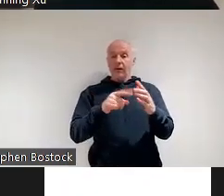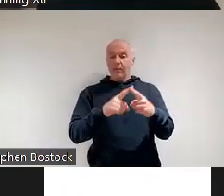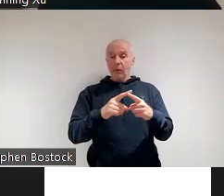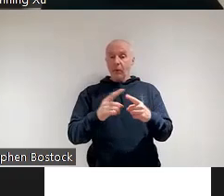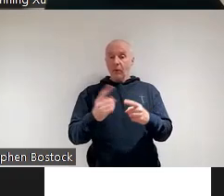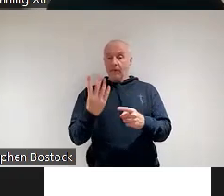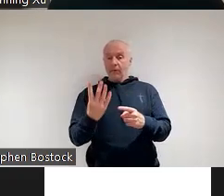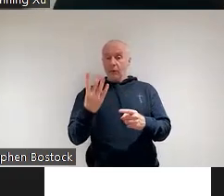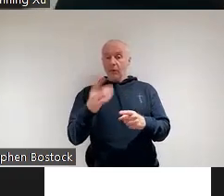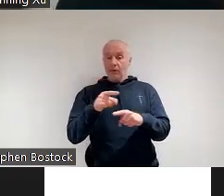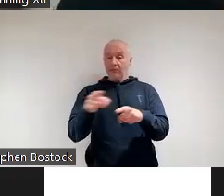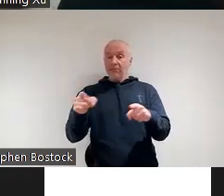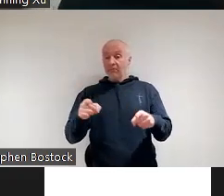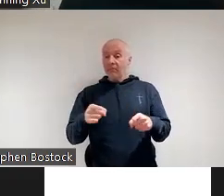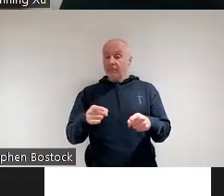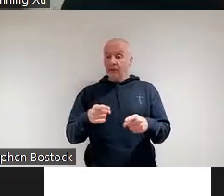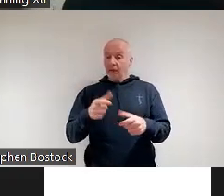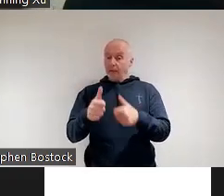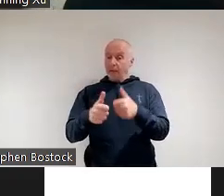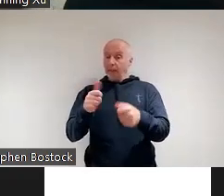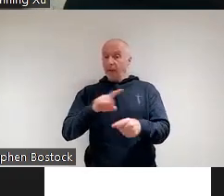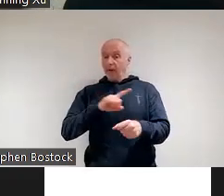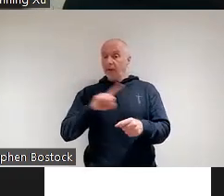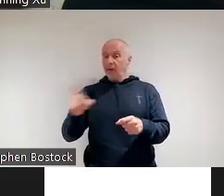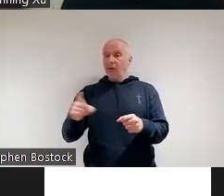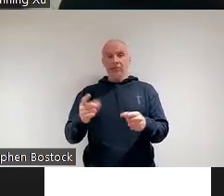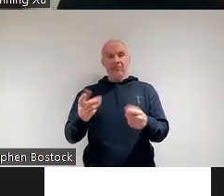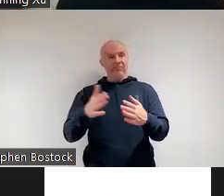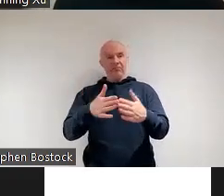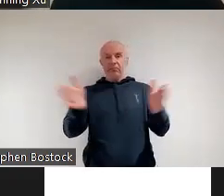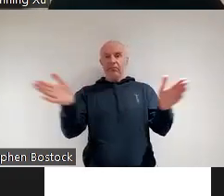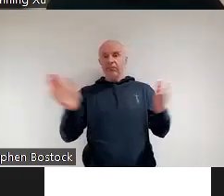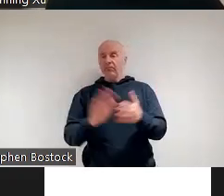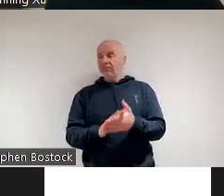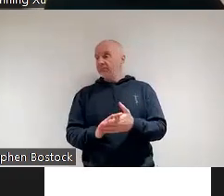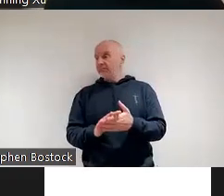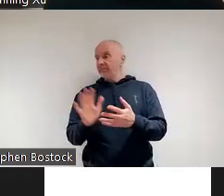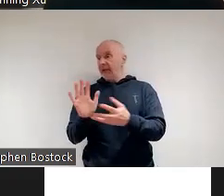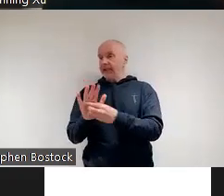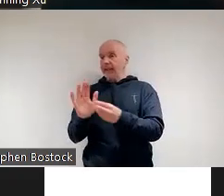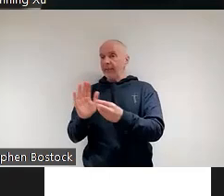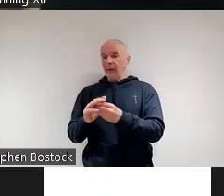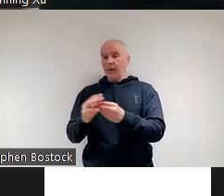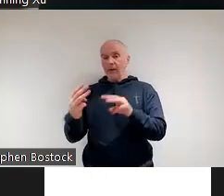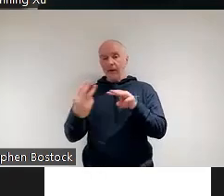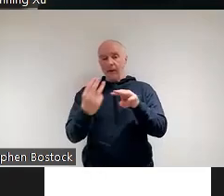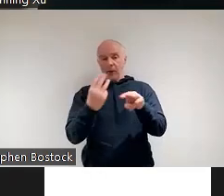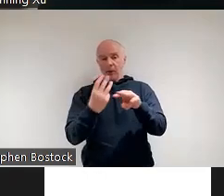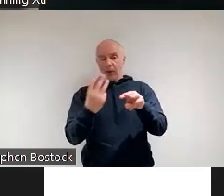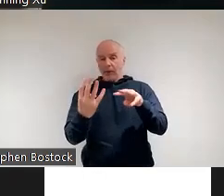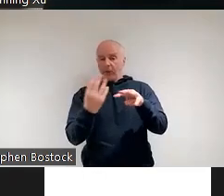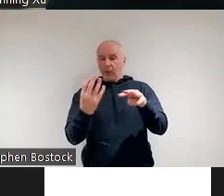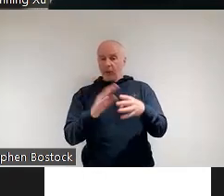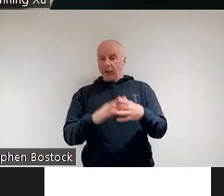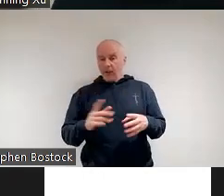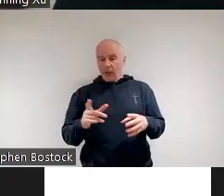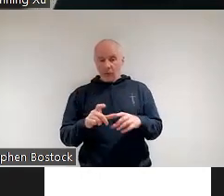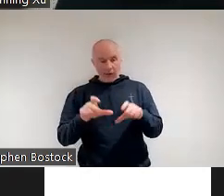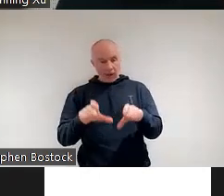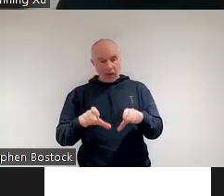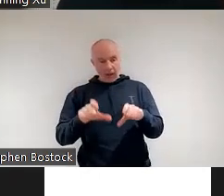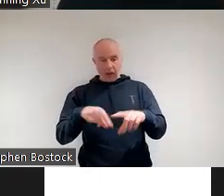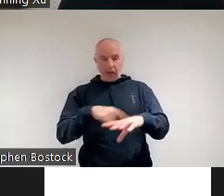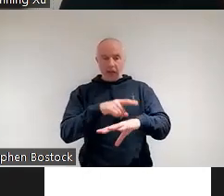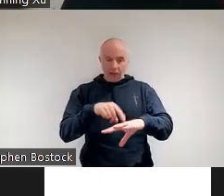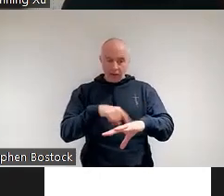very popular to be used as a public charger or will be used on the motorway. When you go to the service, you don't want to dwell there for too long, only half